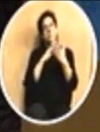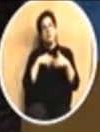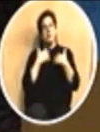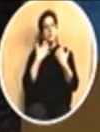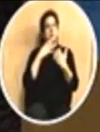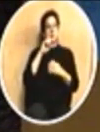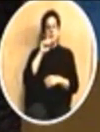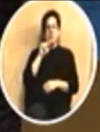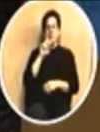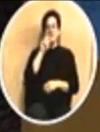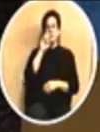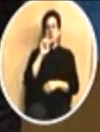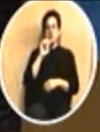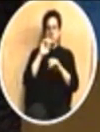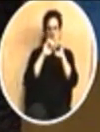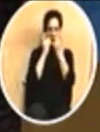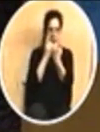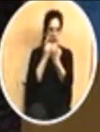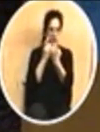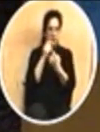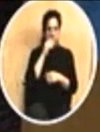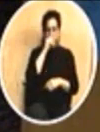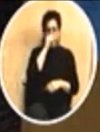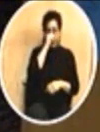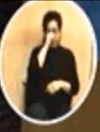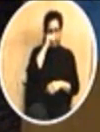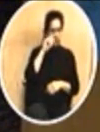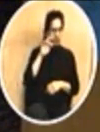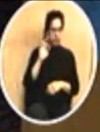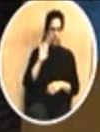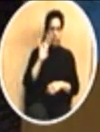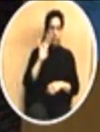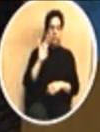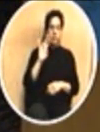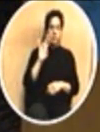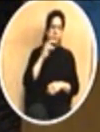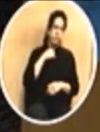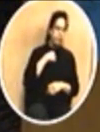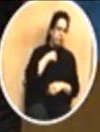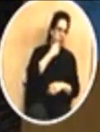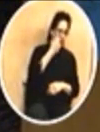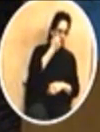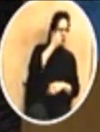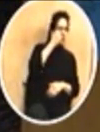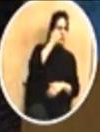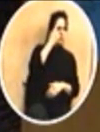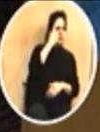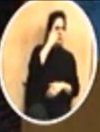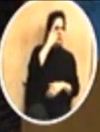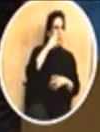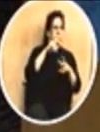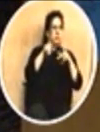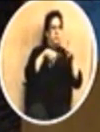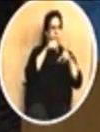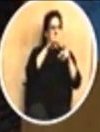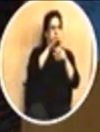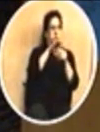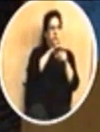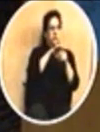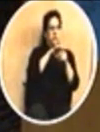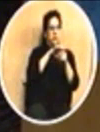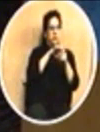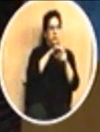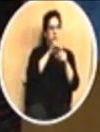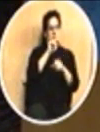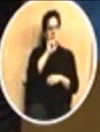Steve Ortega's district. I understand that the people's vote